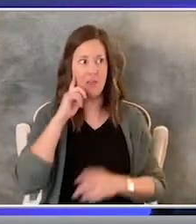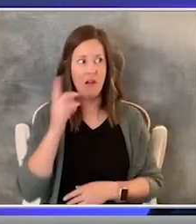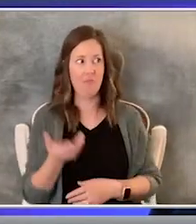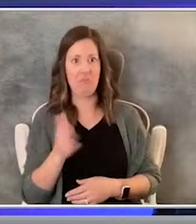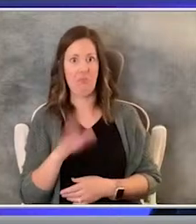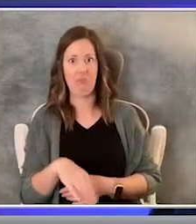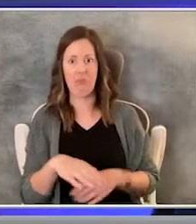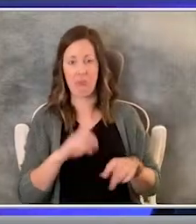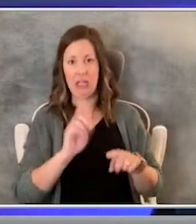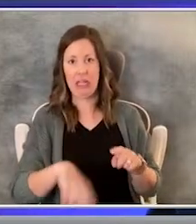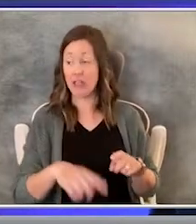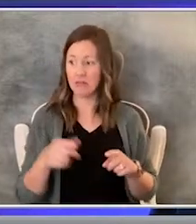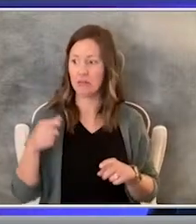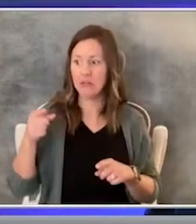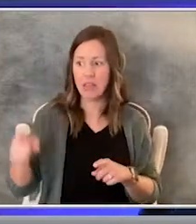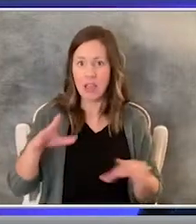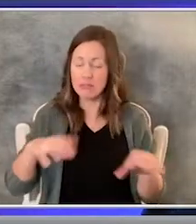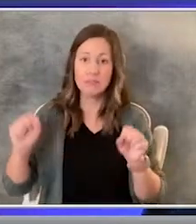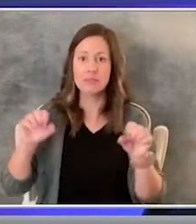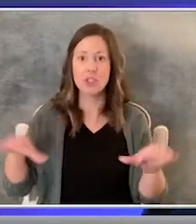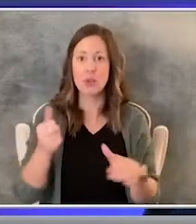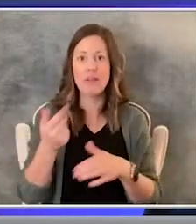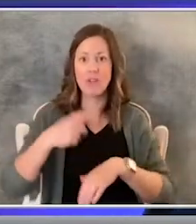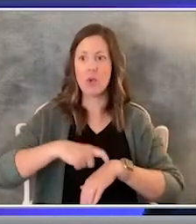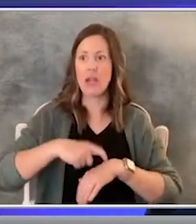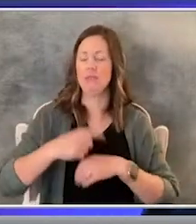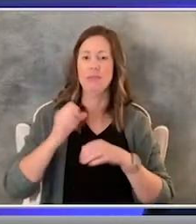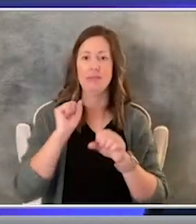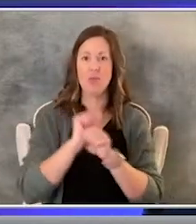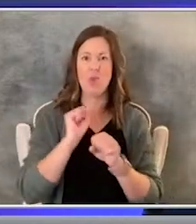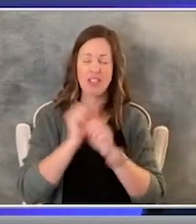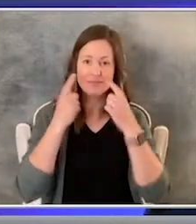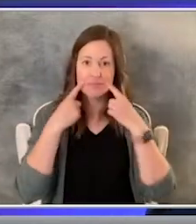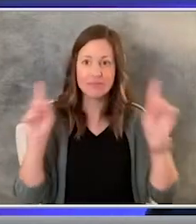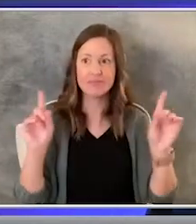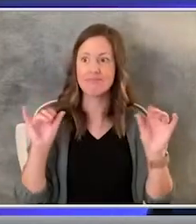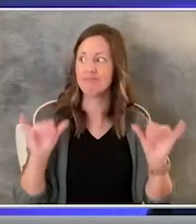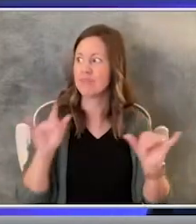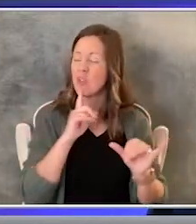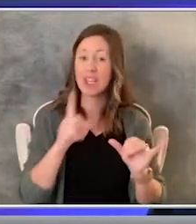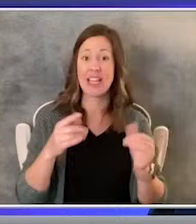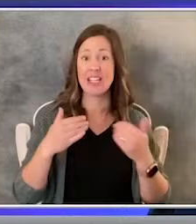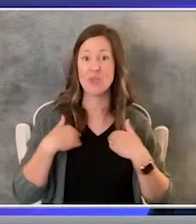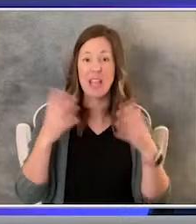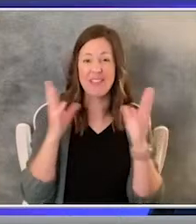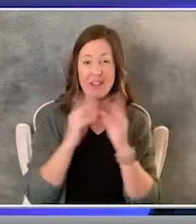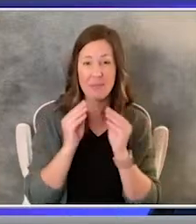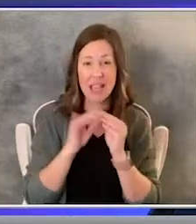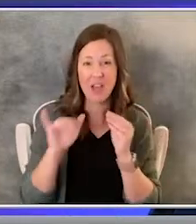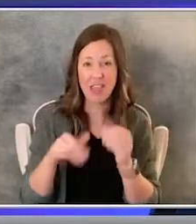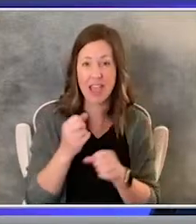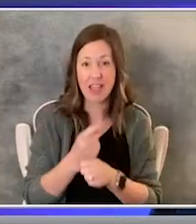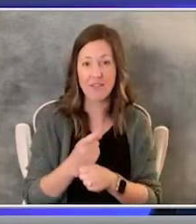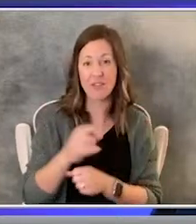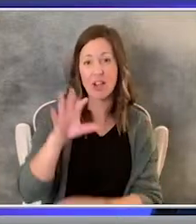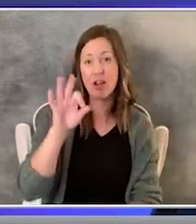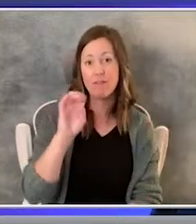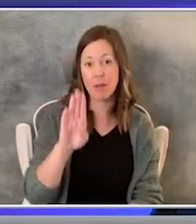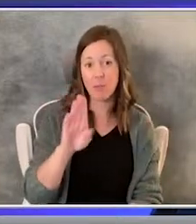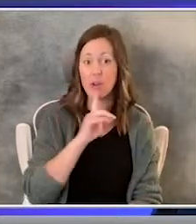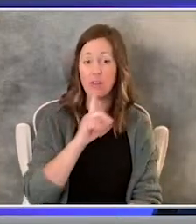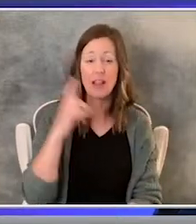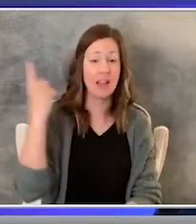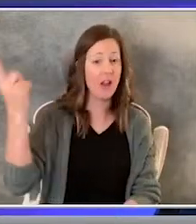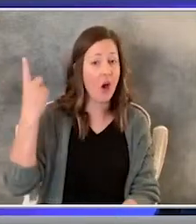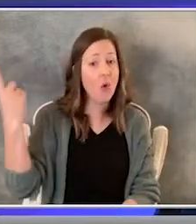type of injury to your heart. Something was injured enough that you lost a little bit of muscle. It can be a tiny bit of muscle that doesn't make much difference, or it can be a large